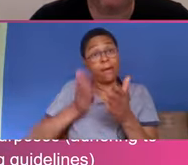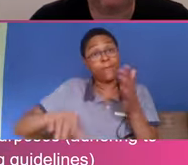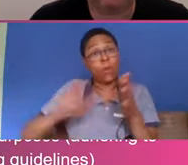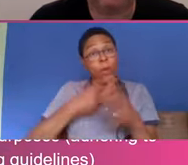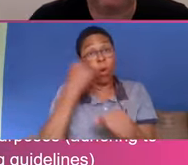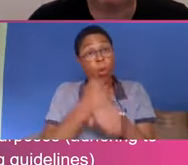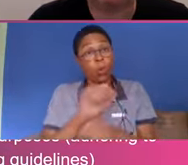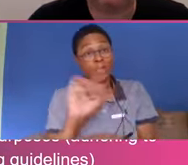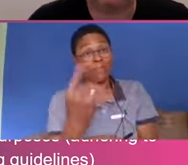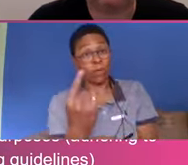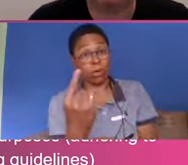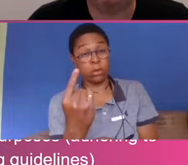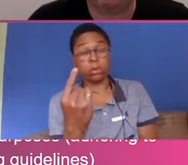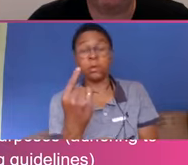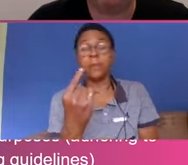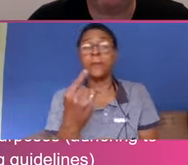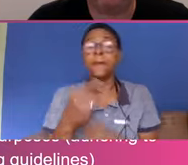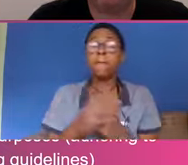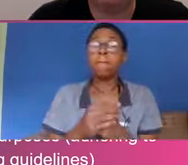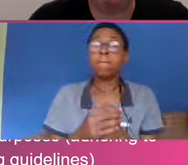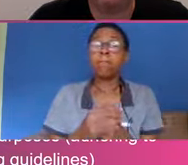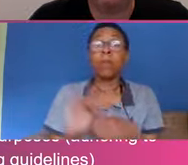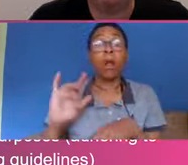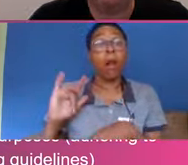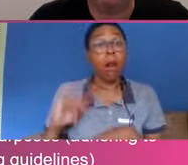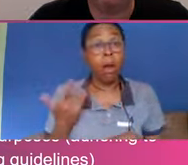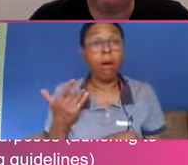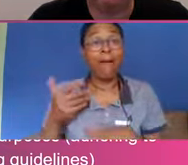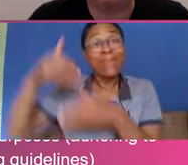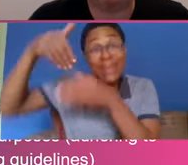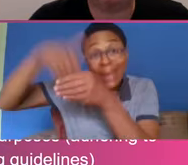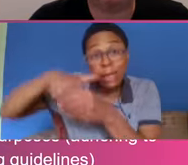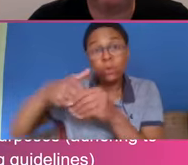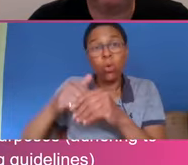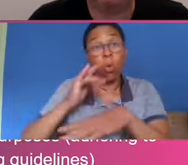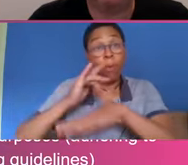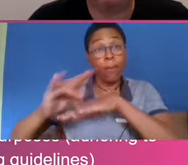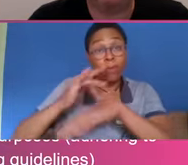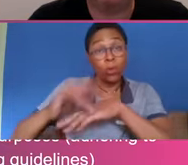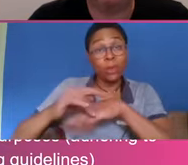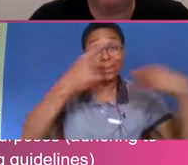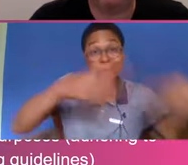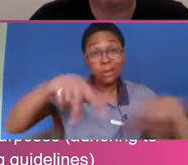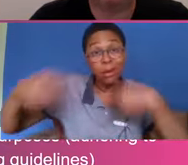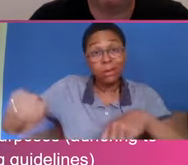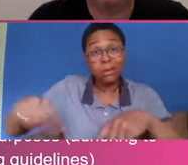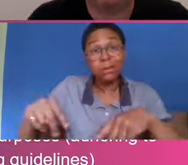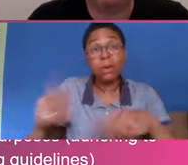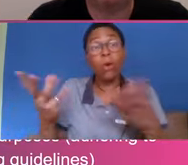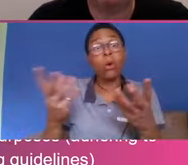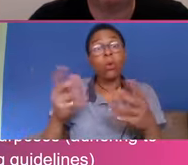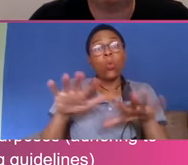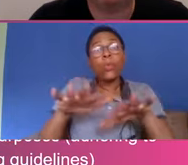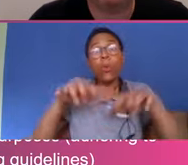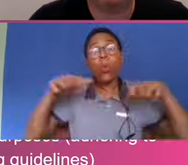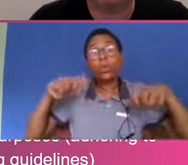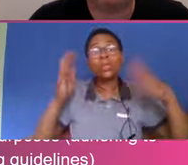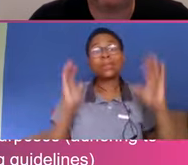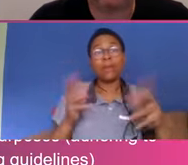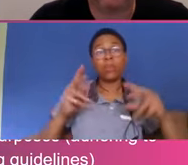next few weeks, live performances indoors with a socially distanced audience will be